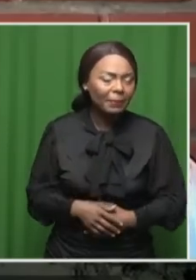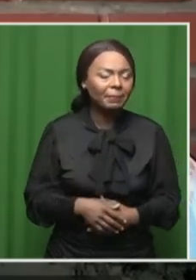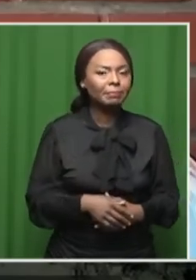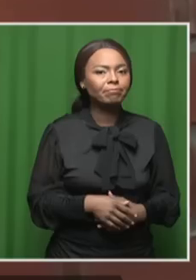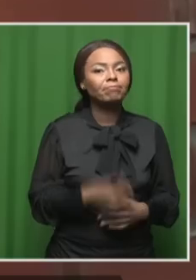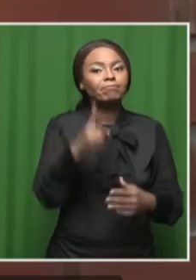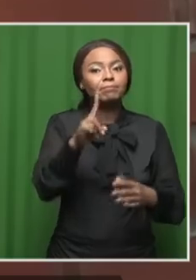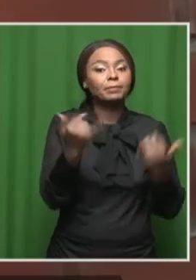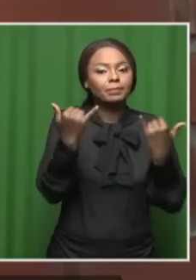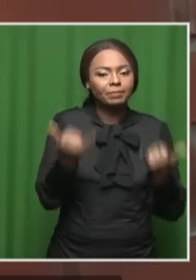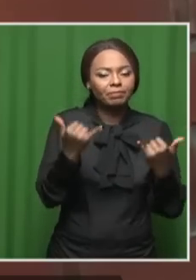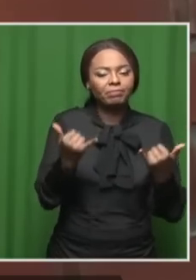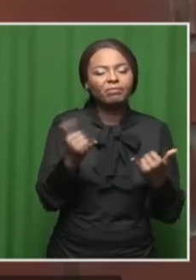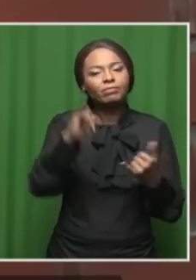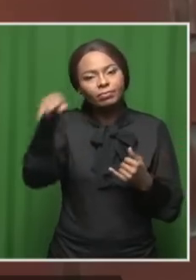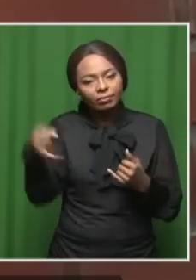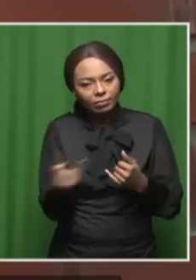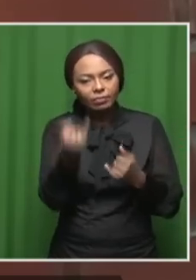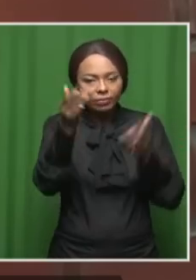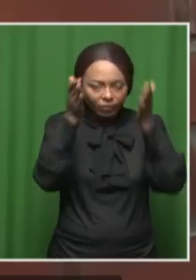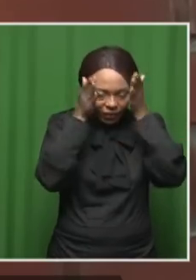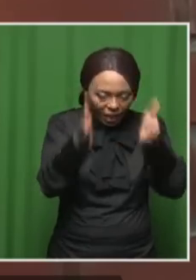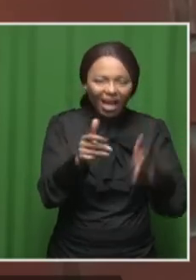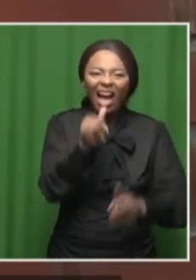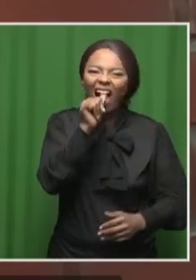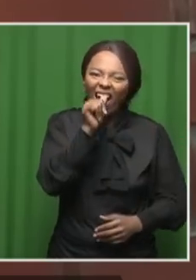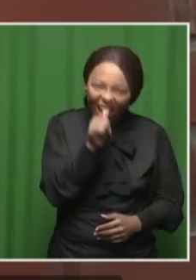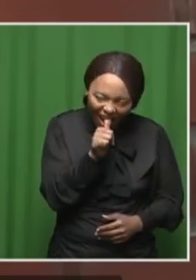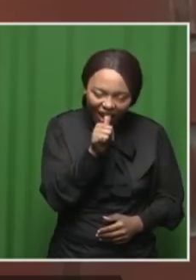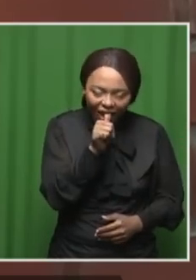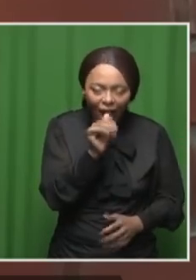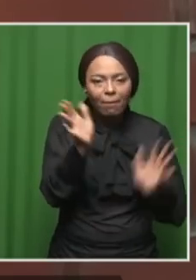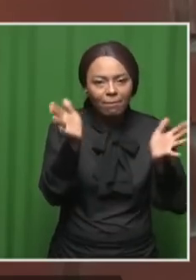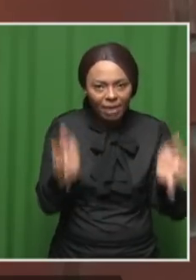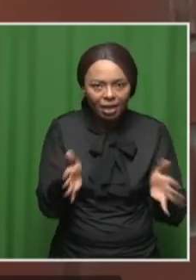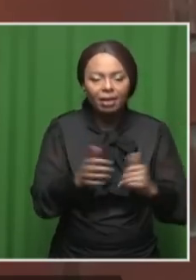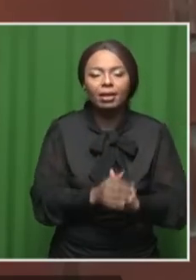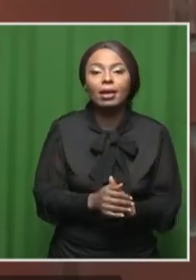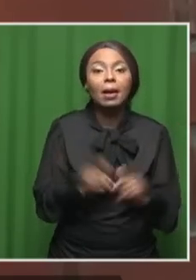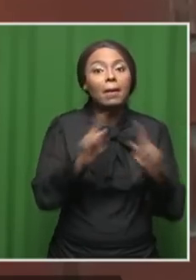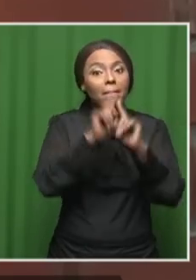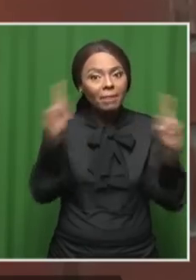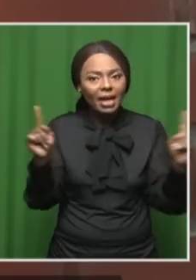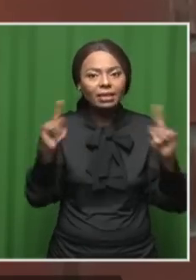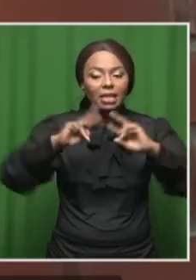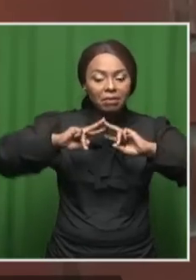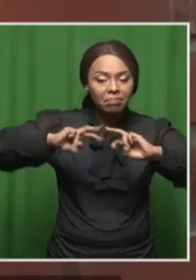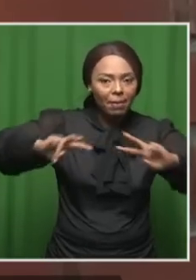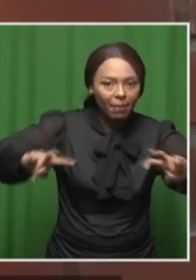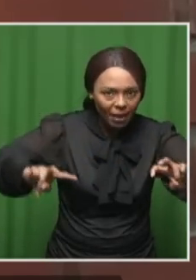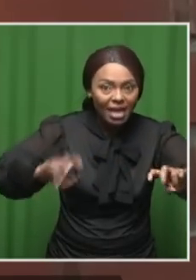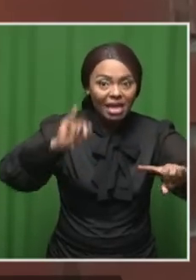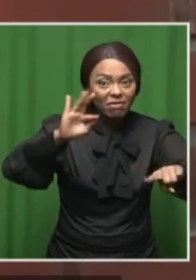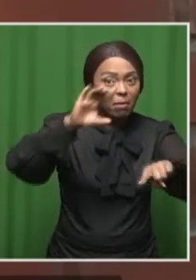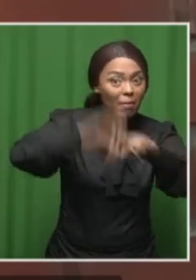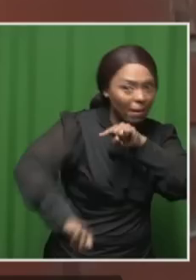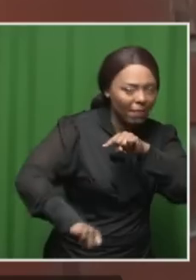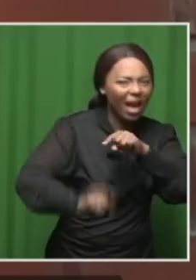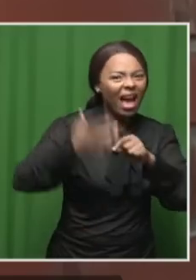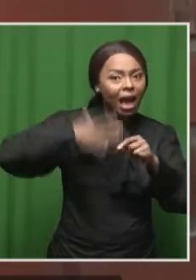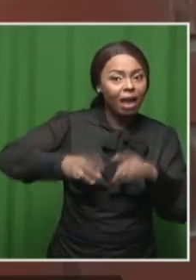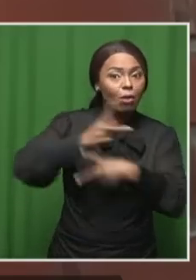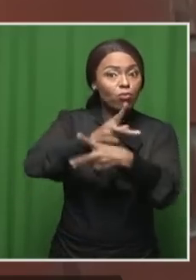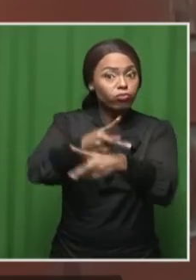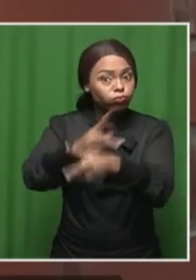For now, we are looking into the peanut butter itself. But then during the investigation, if we pick up that there are other